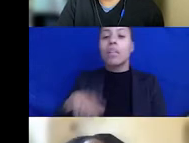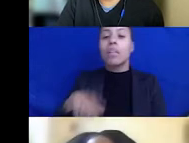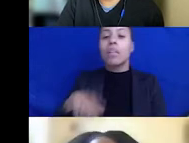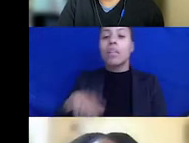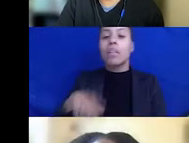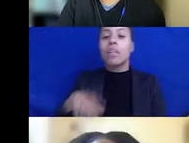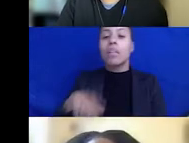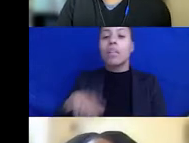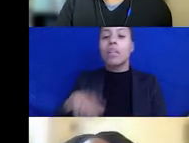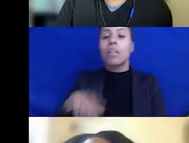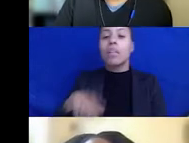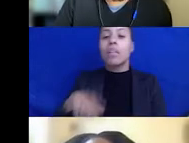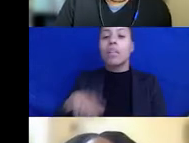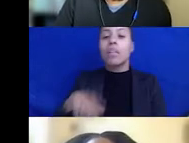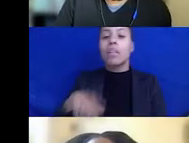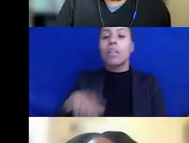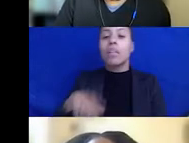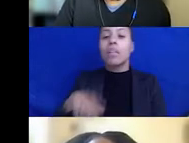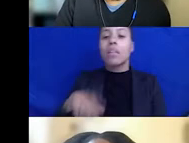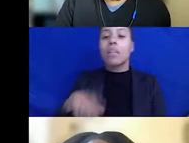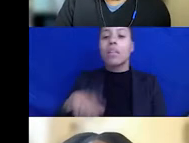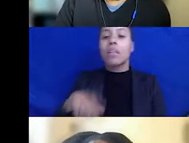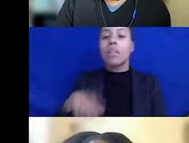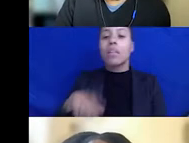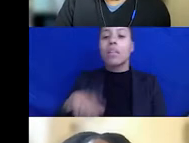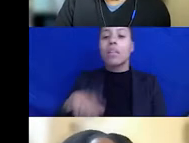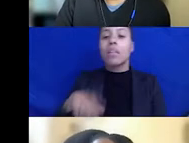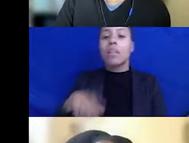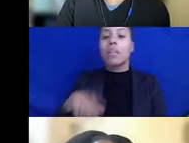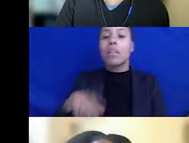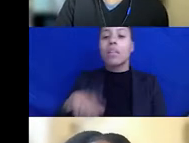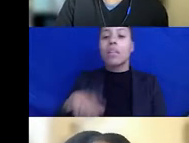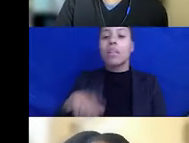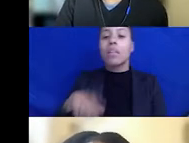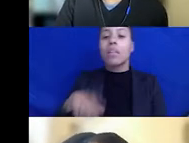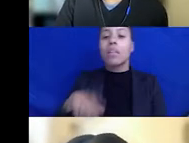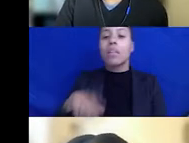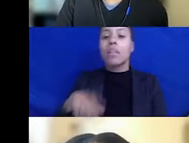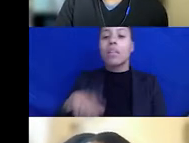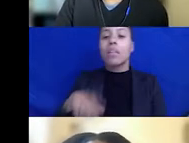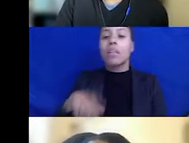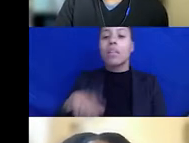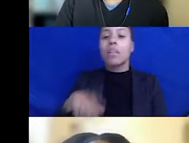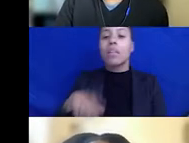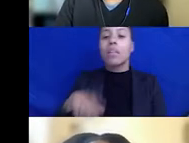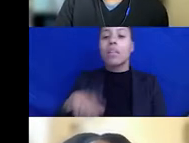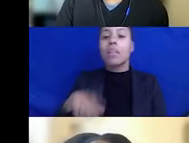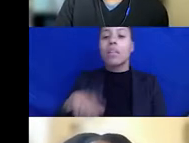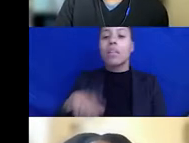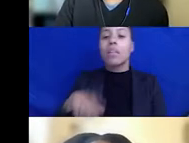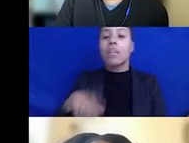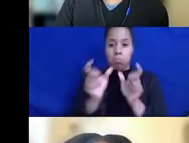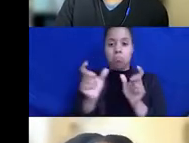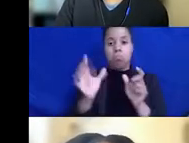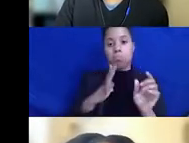get into that in a minute. White supremacy, two words, that's fair.